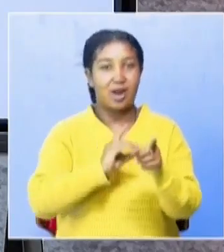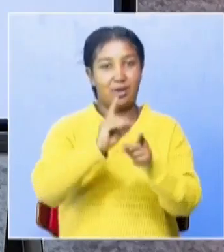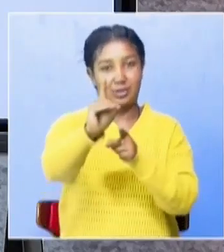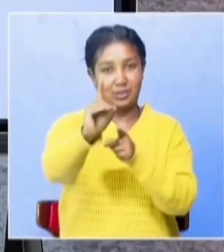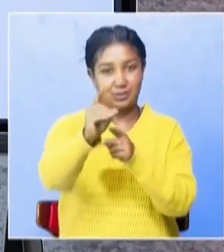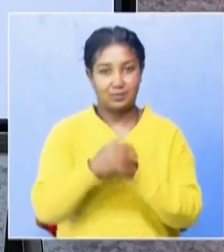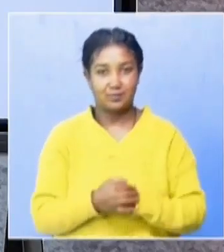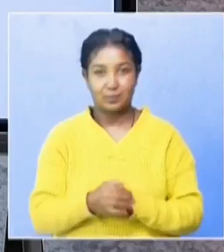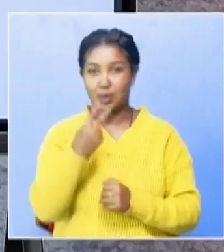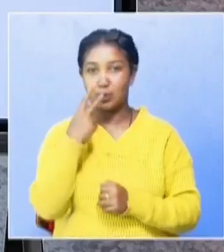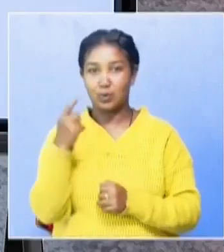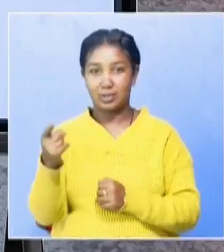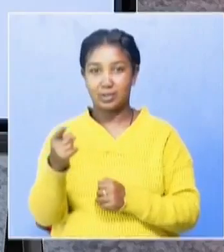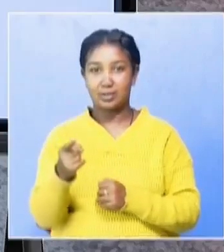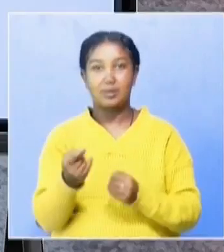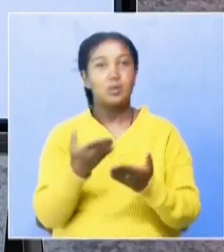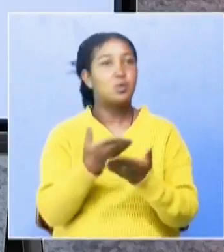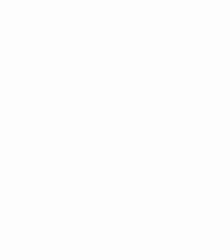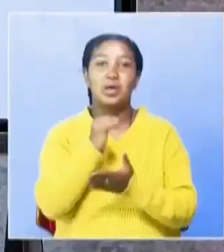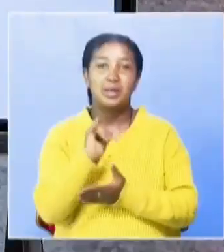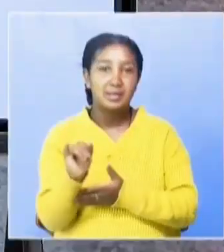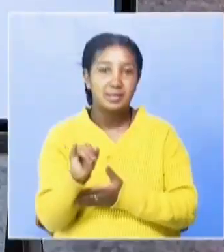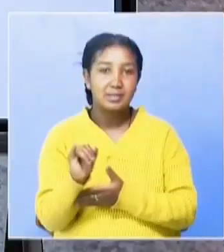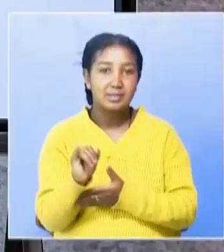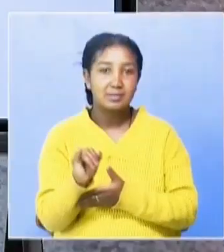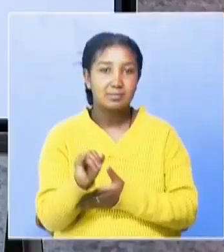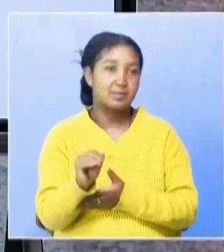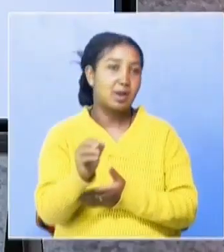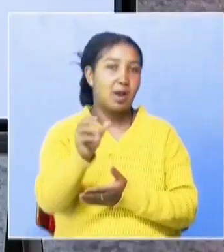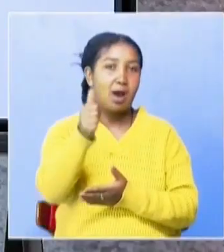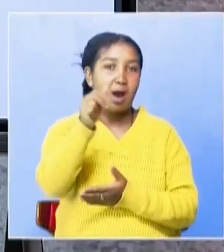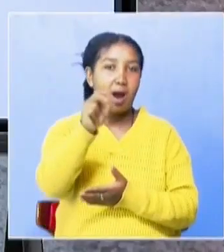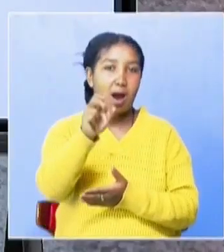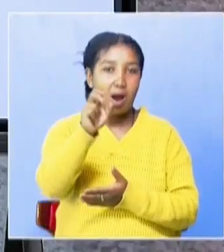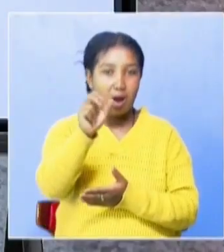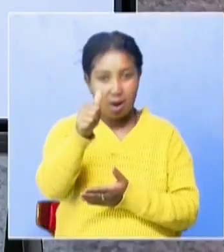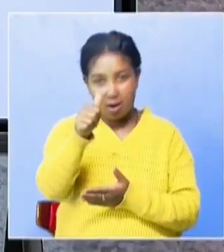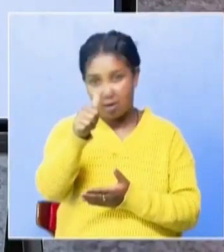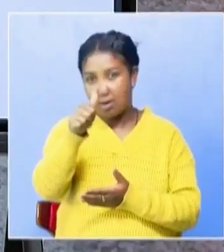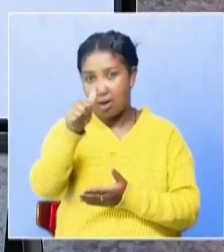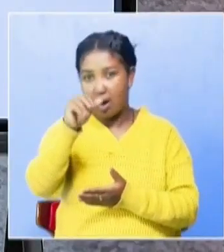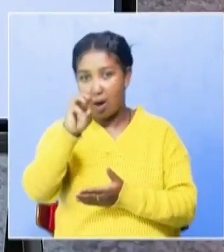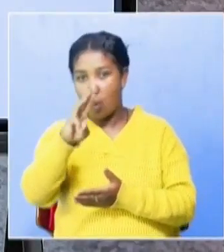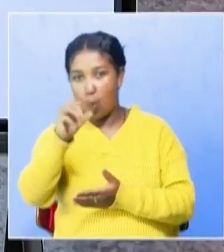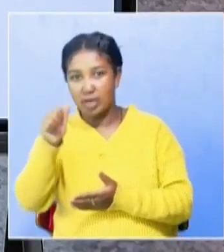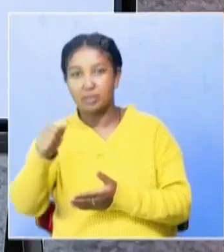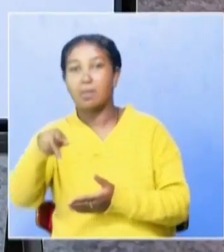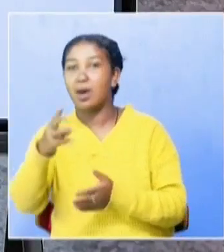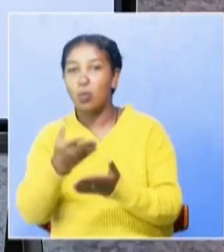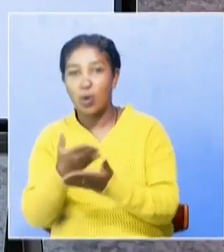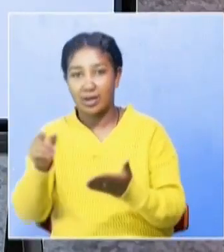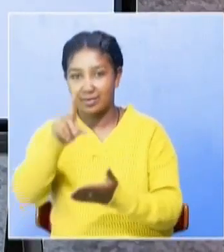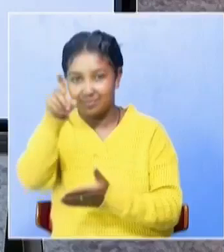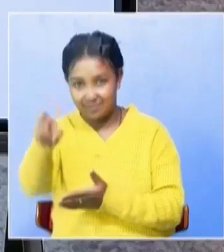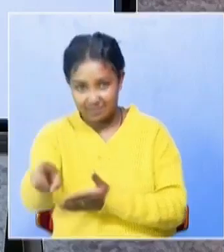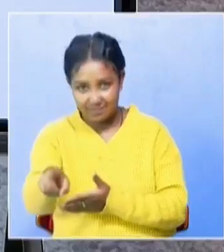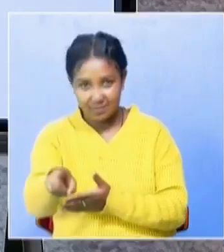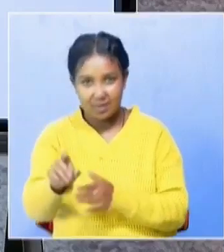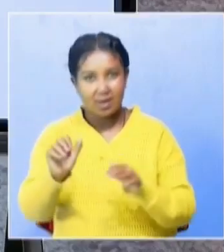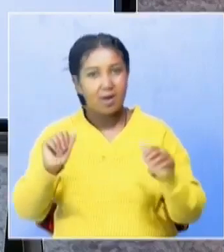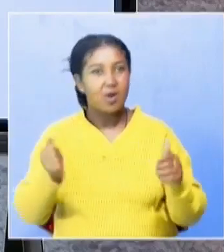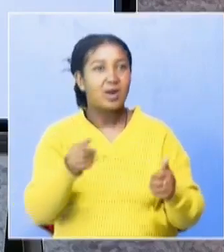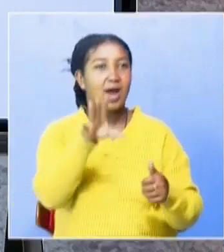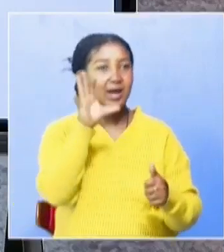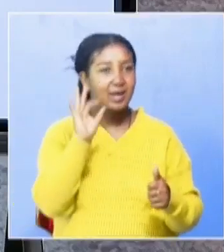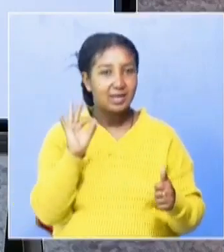directions. Look, where is Awash Bank? When you said, just you are asking for the direction. And also, how can